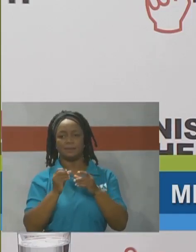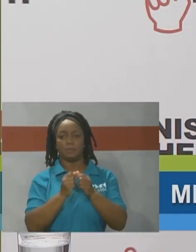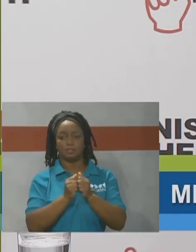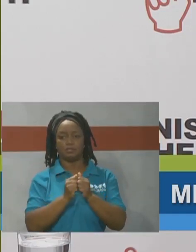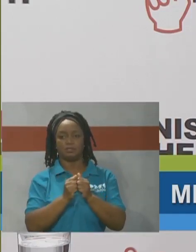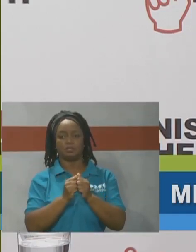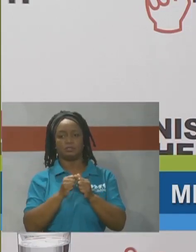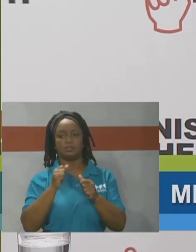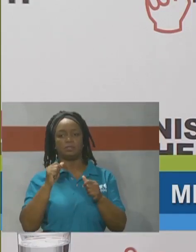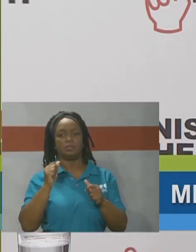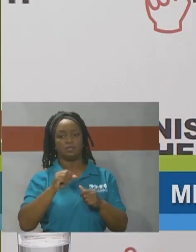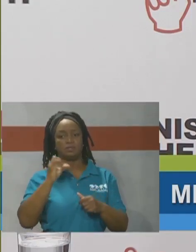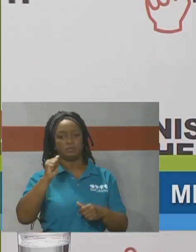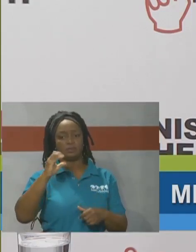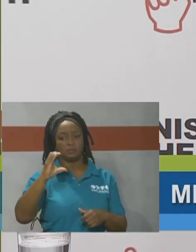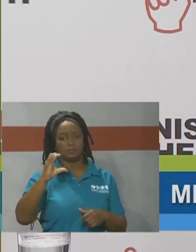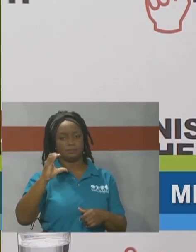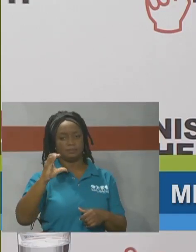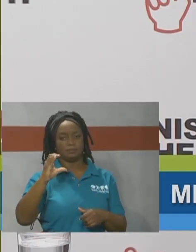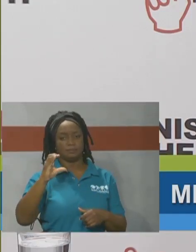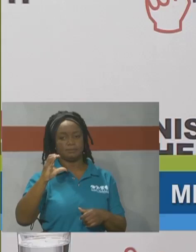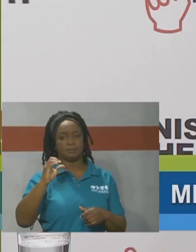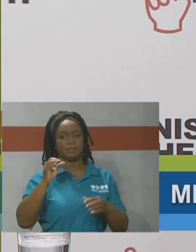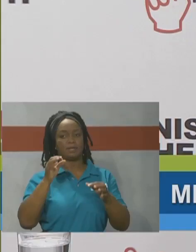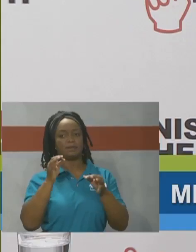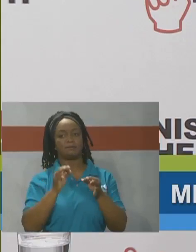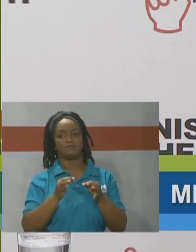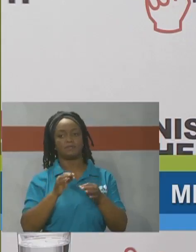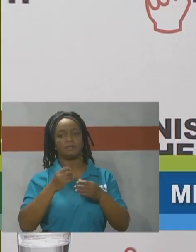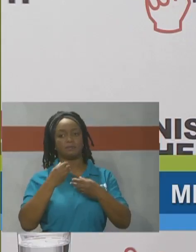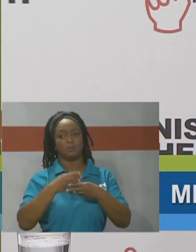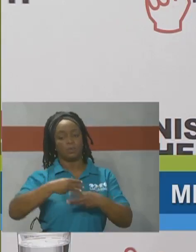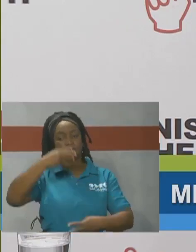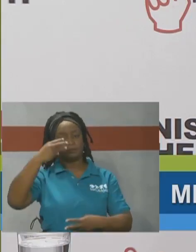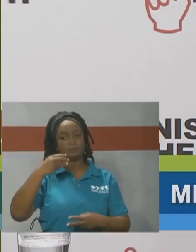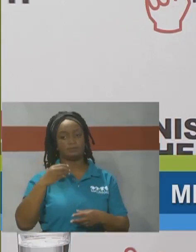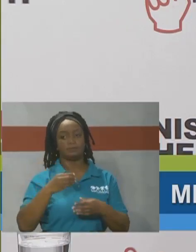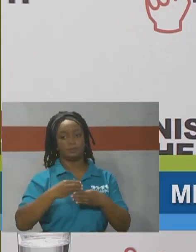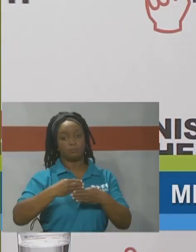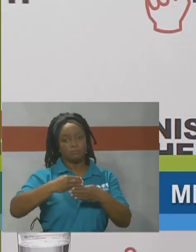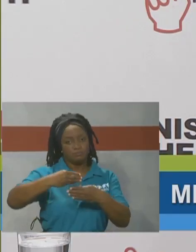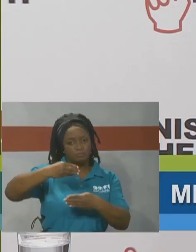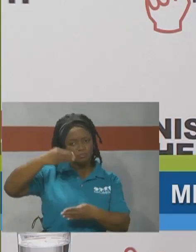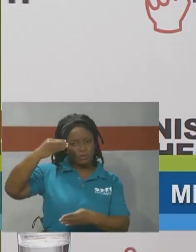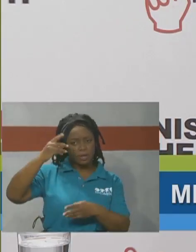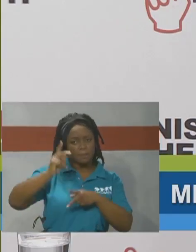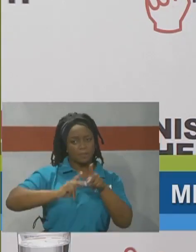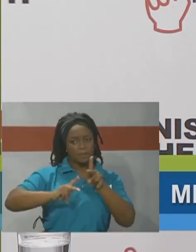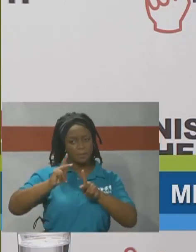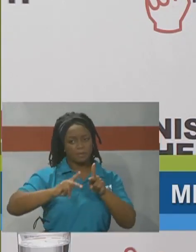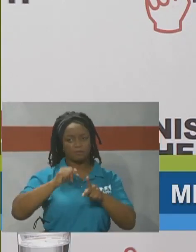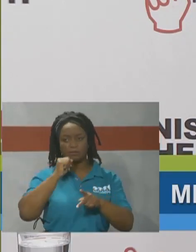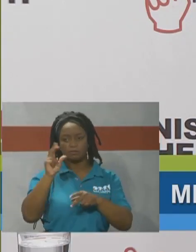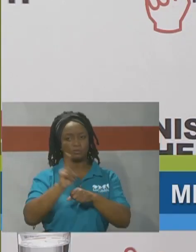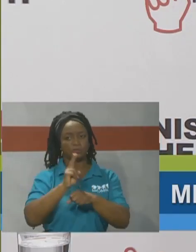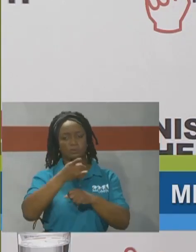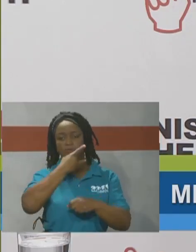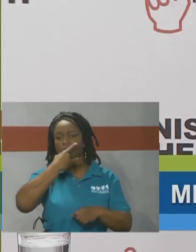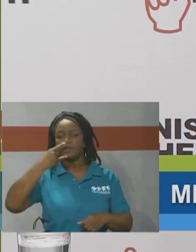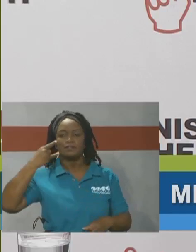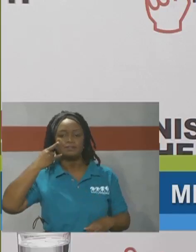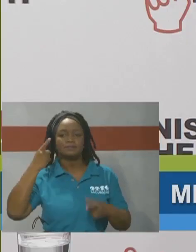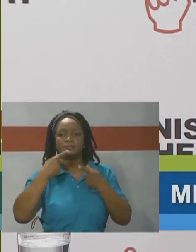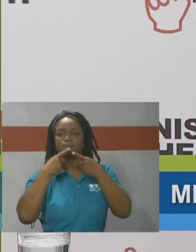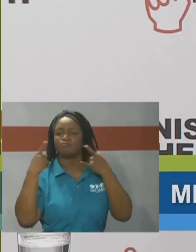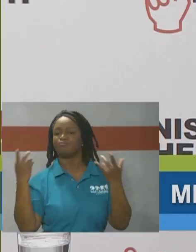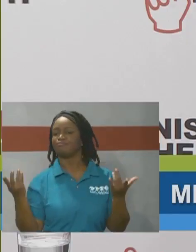vehicles, where you don't have air circulating with unmasked people, is a danger to